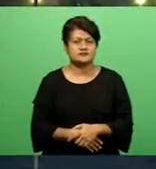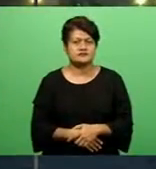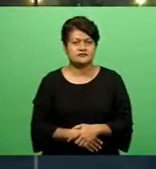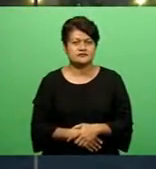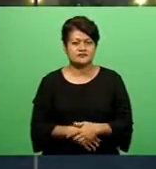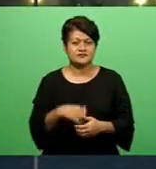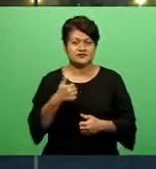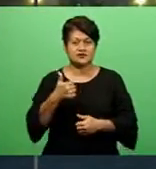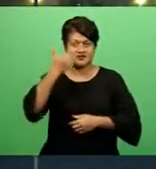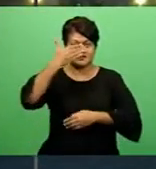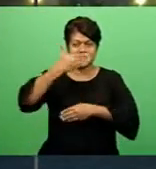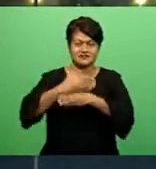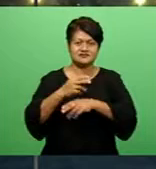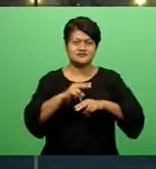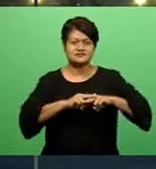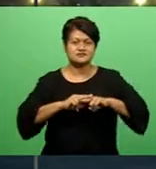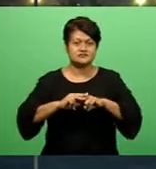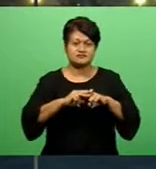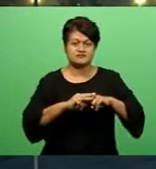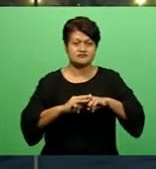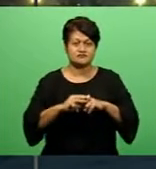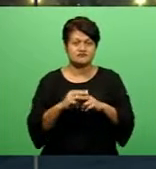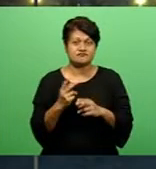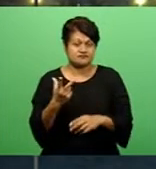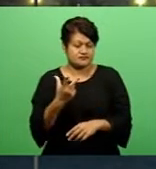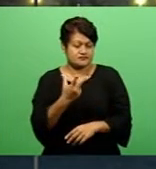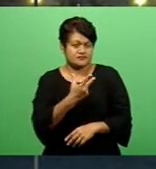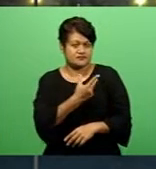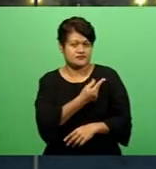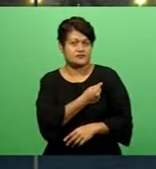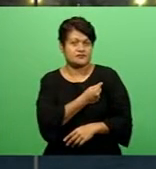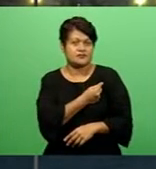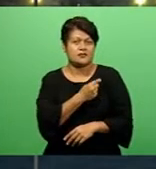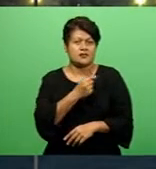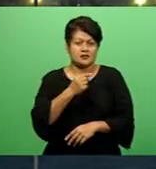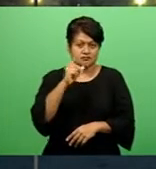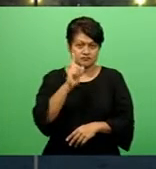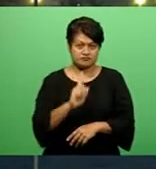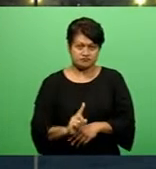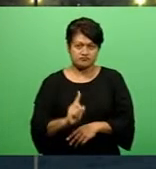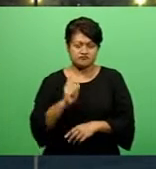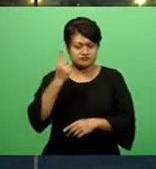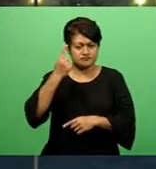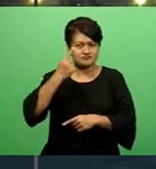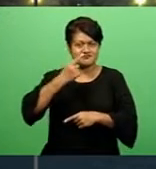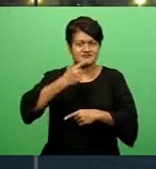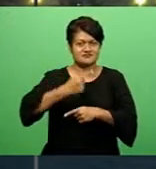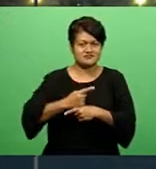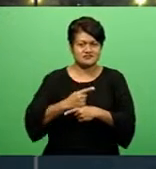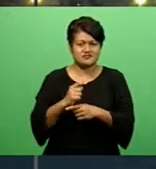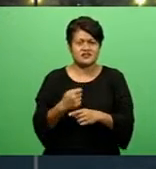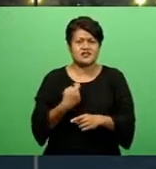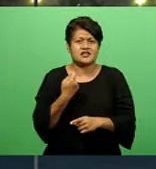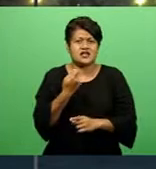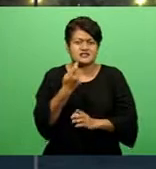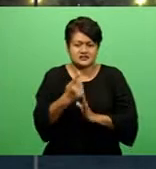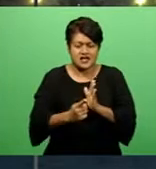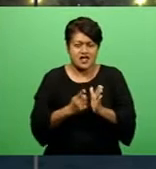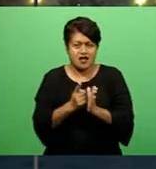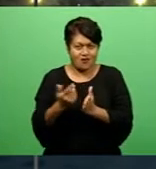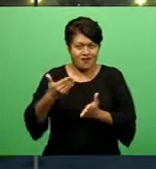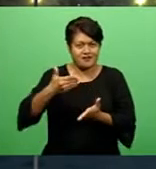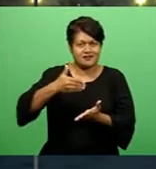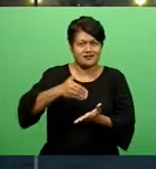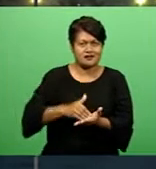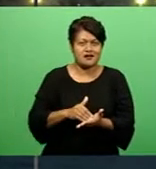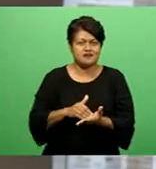Good evening, Fiji. The first batch of the AstraZeneca vaccine will arrive in the country in the next hour. The handover